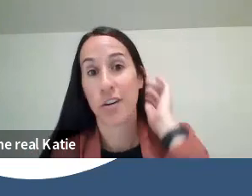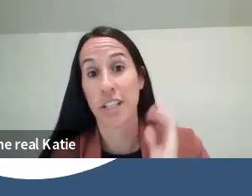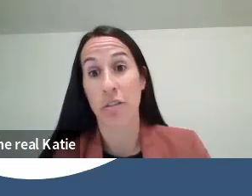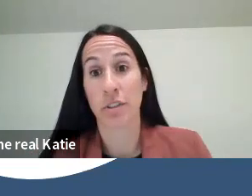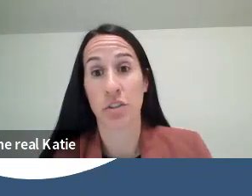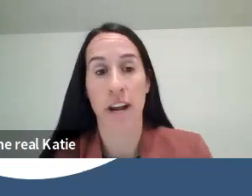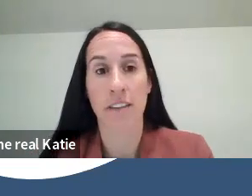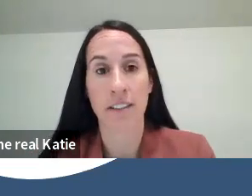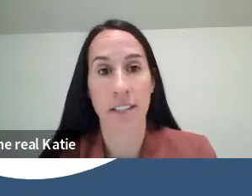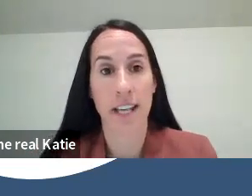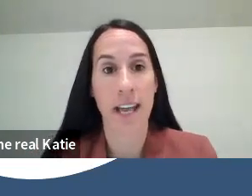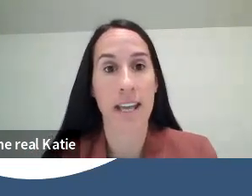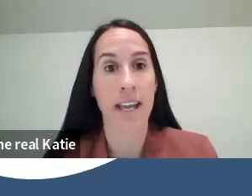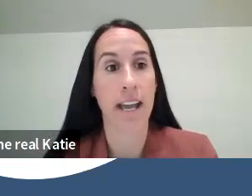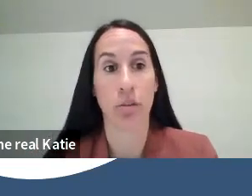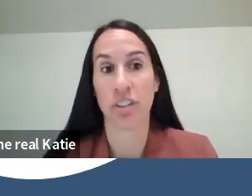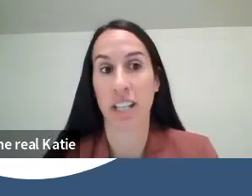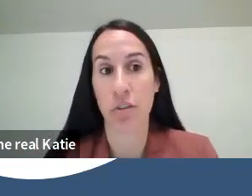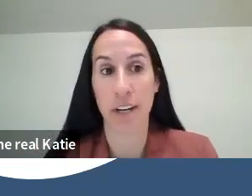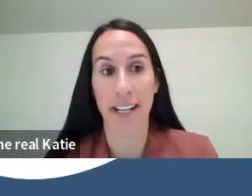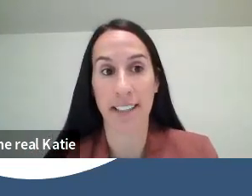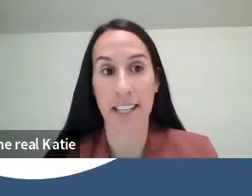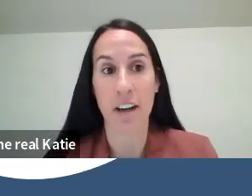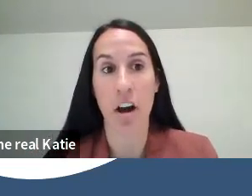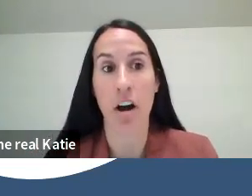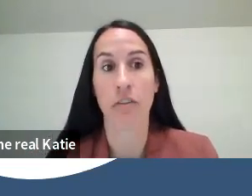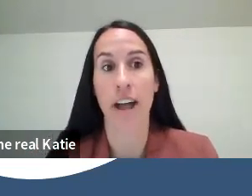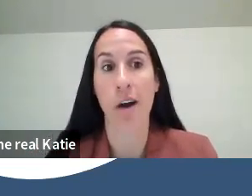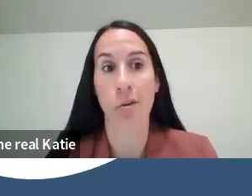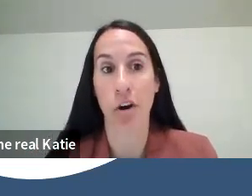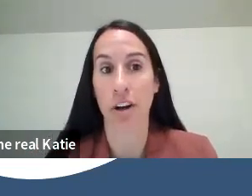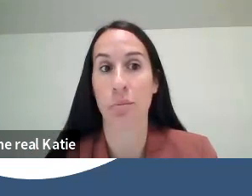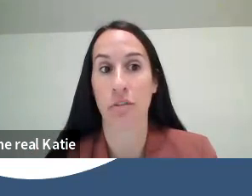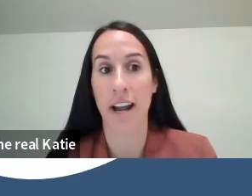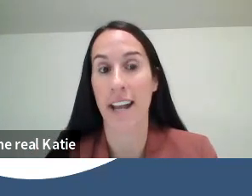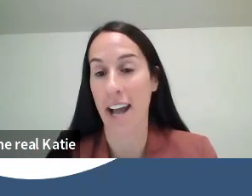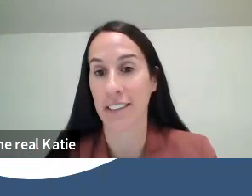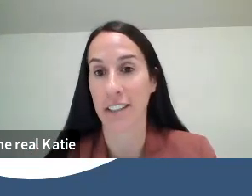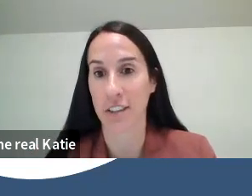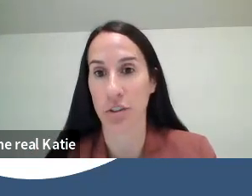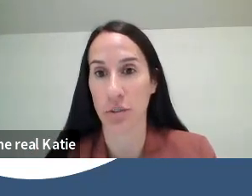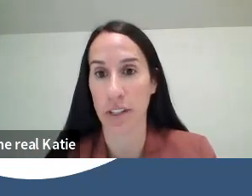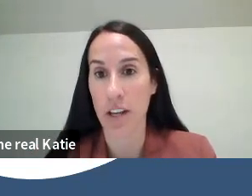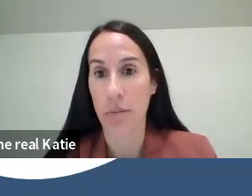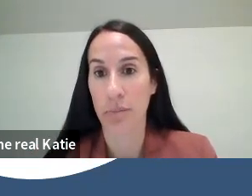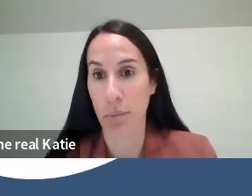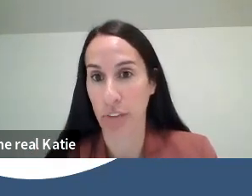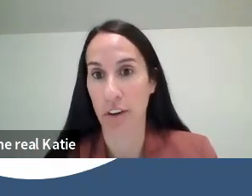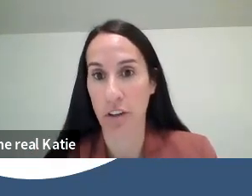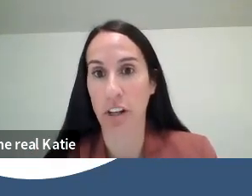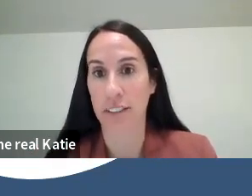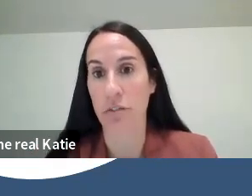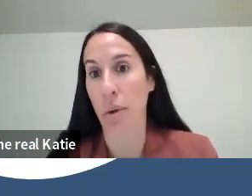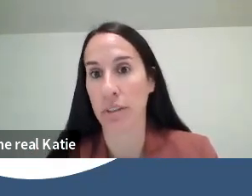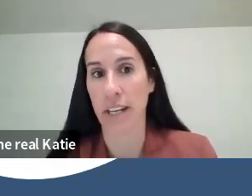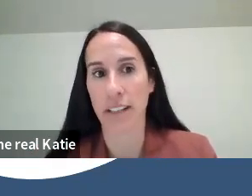So I encourage everyone to try this today, and it will just give you an idea of how CART can provide access to people with